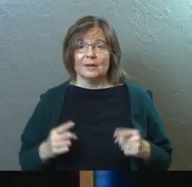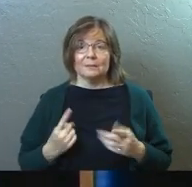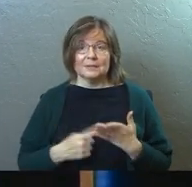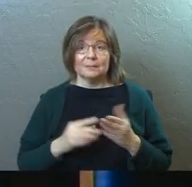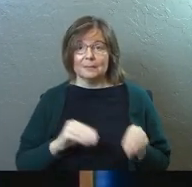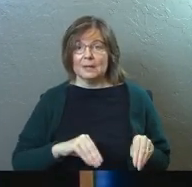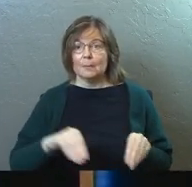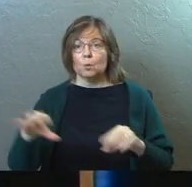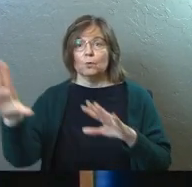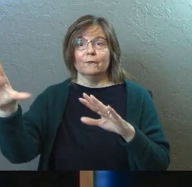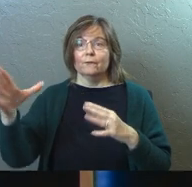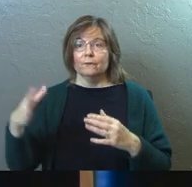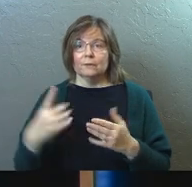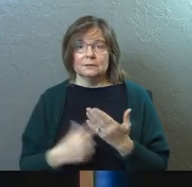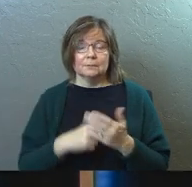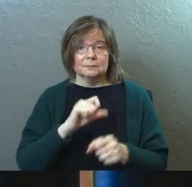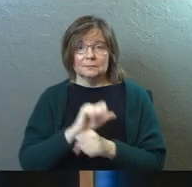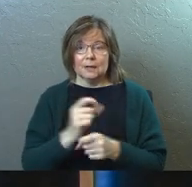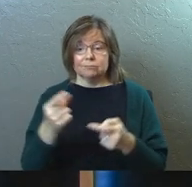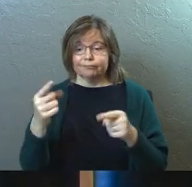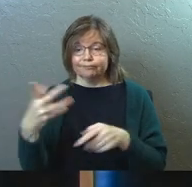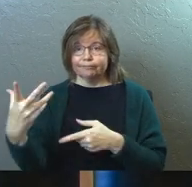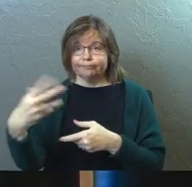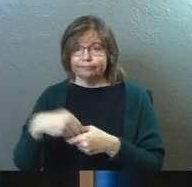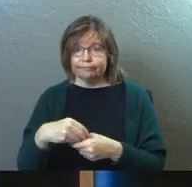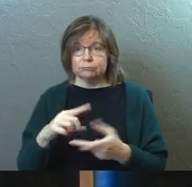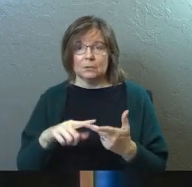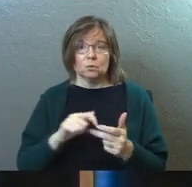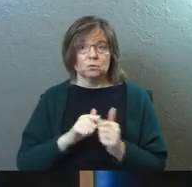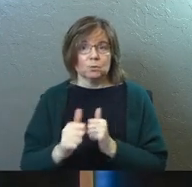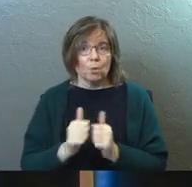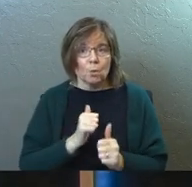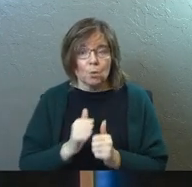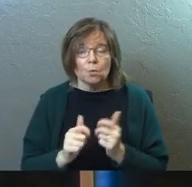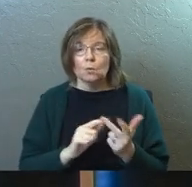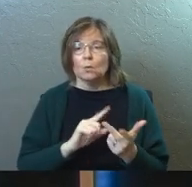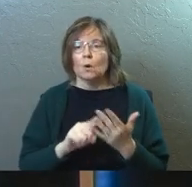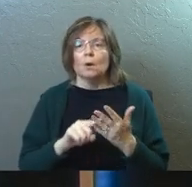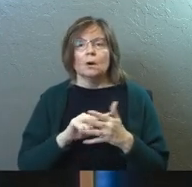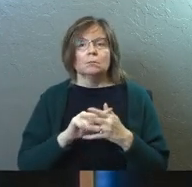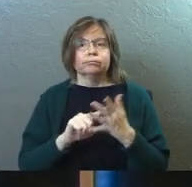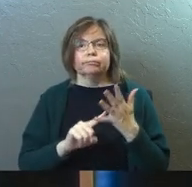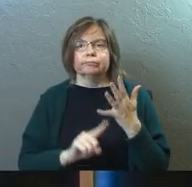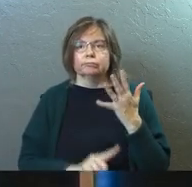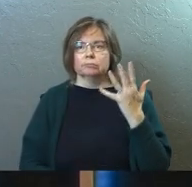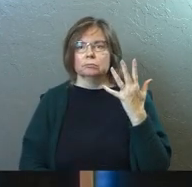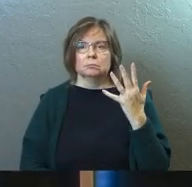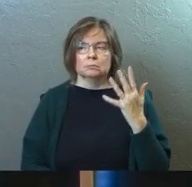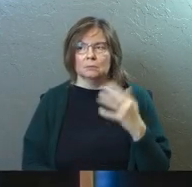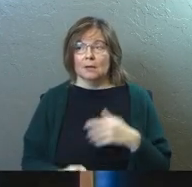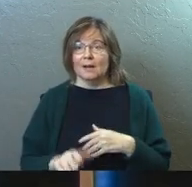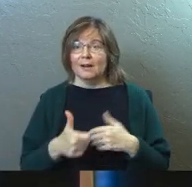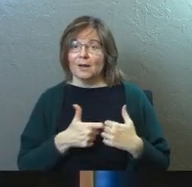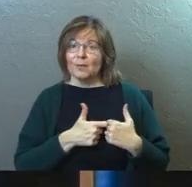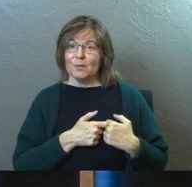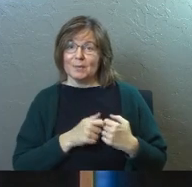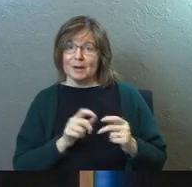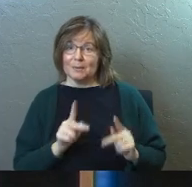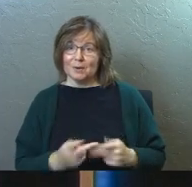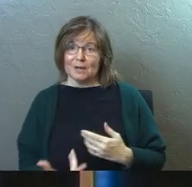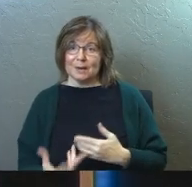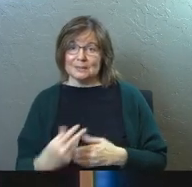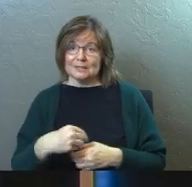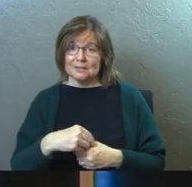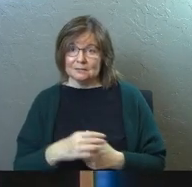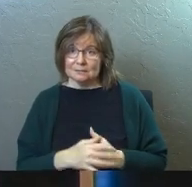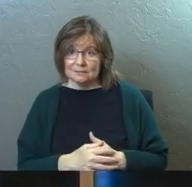away. Sometimes a job comes in. Sometimes sports come in. Sometimes what, another romantic person